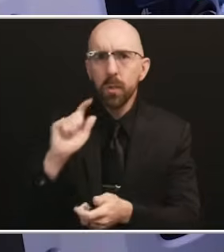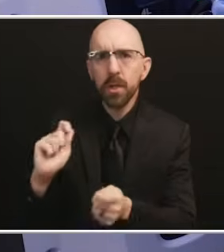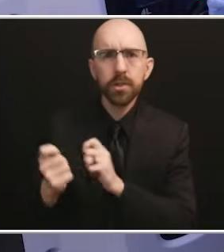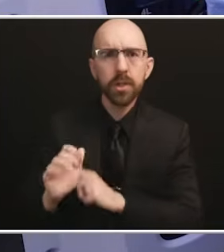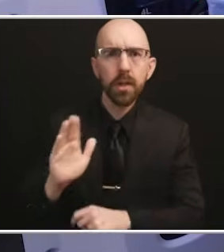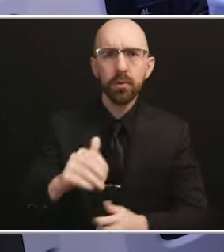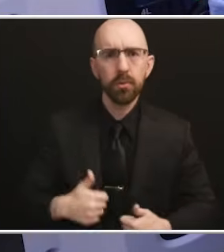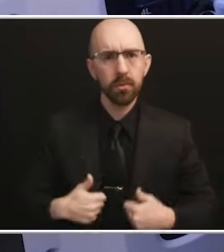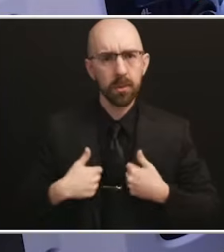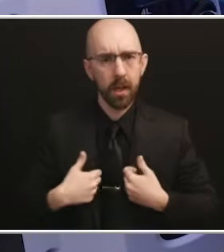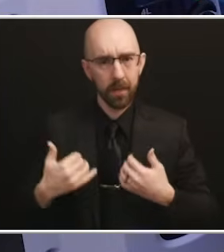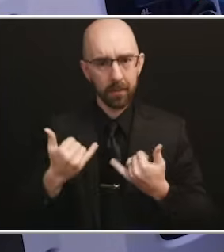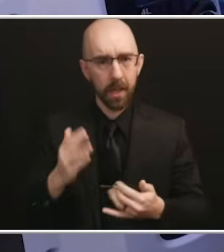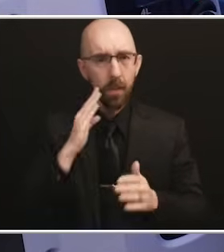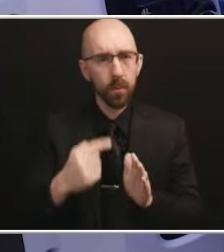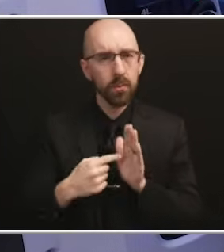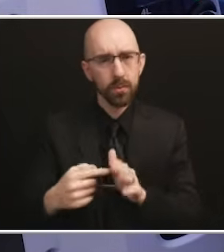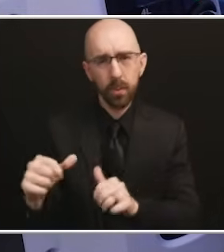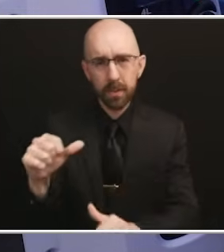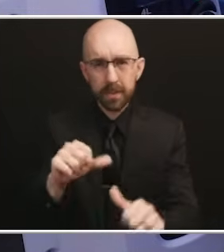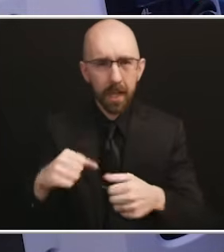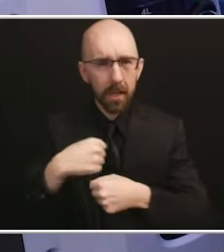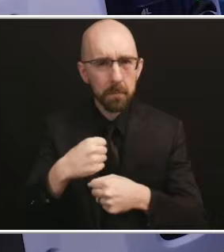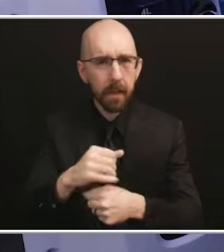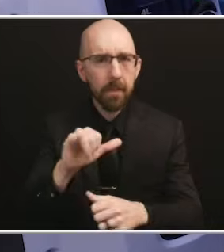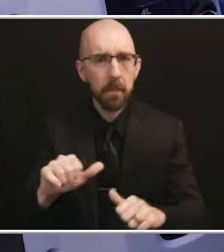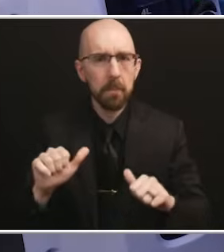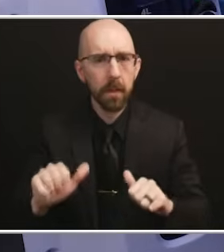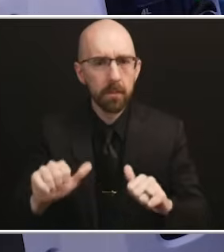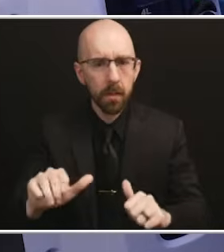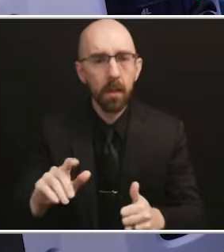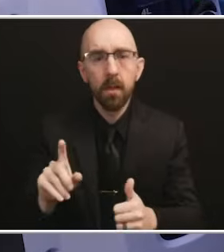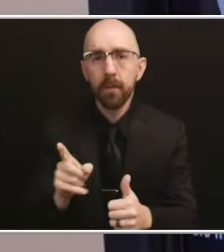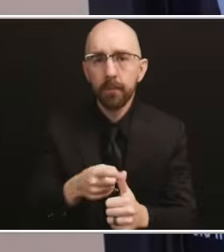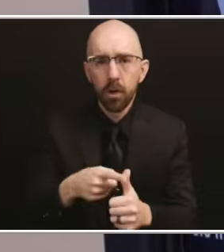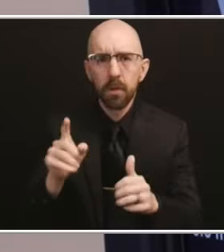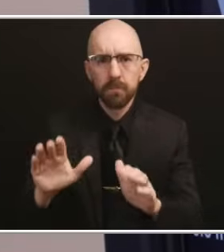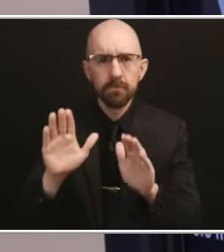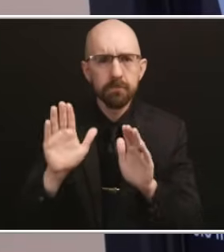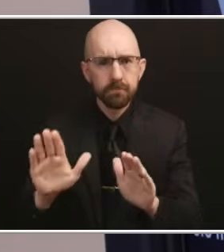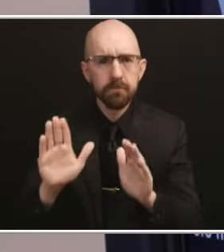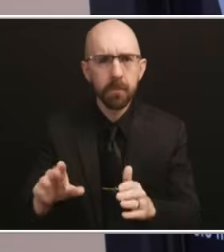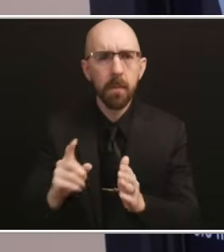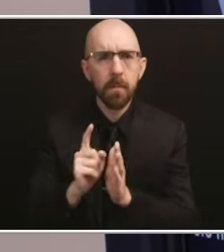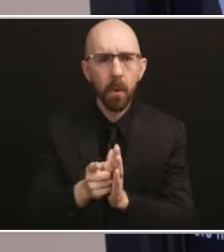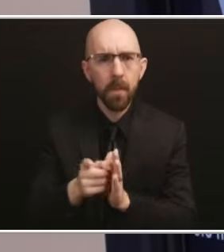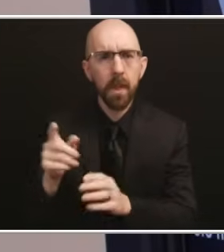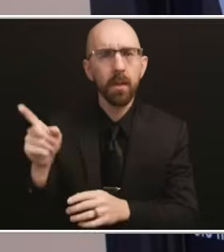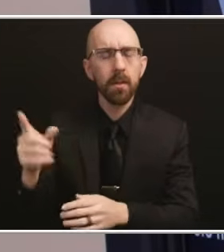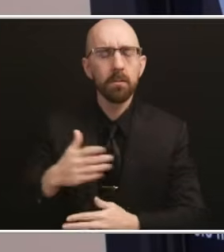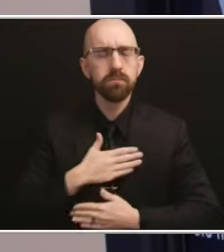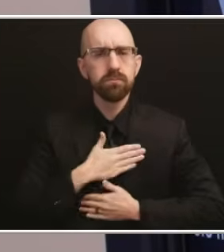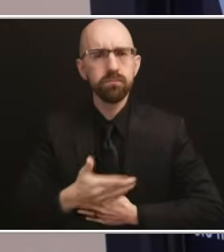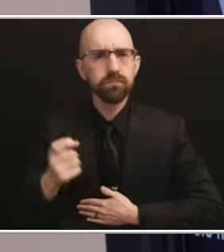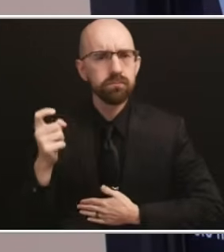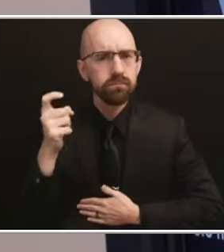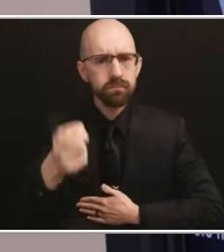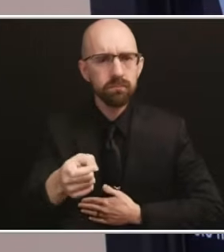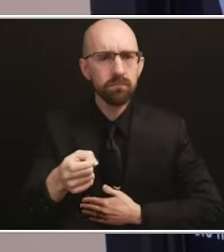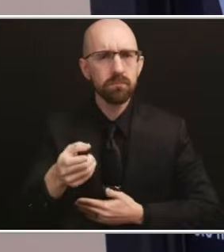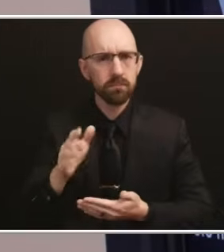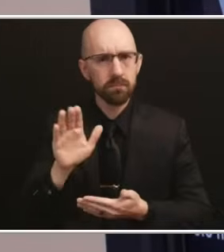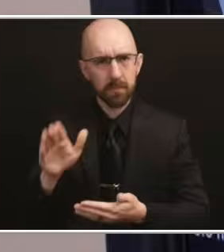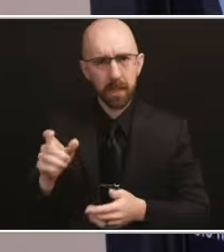we're going to show you the science making that possible. But first, here's the remarkable moment an altruistic donor offered the gift of life.